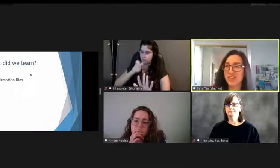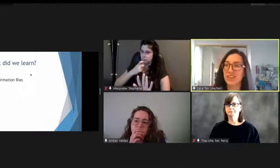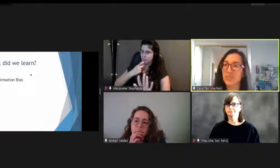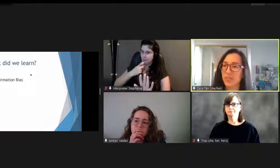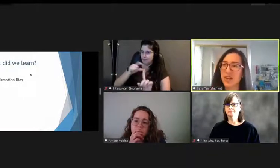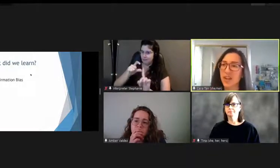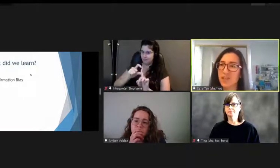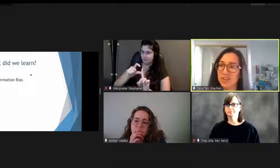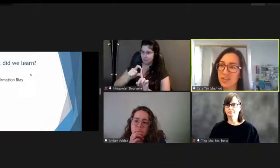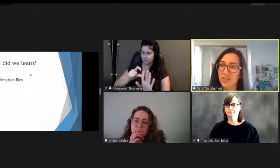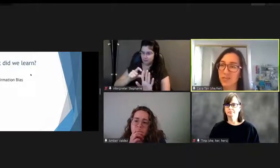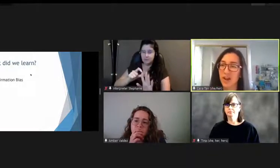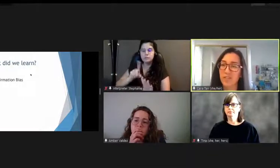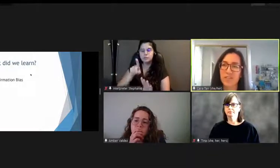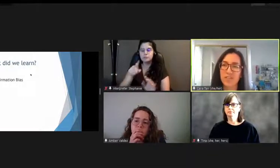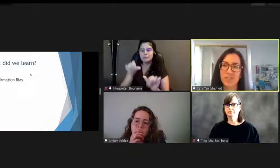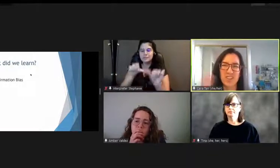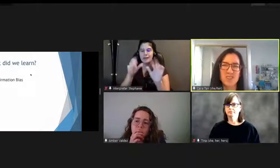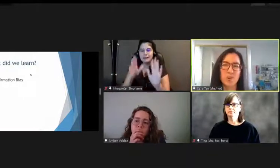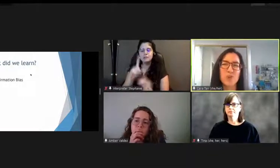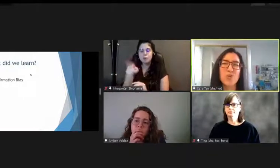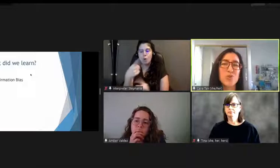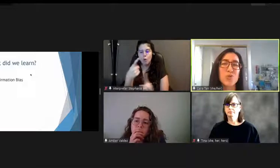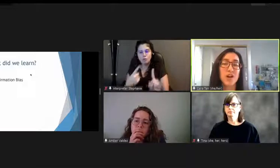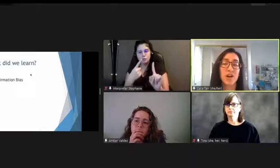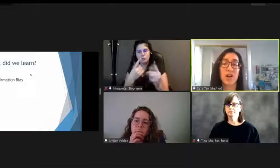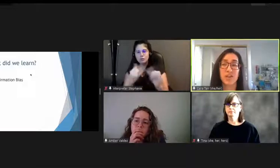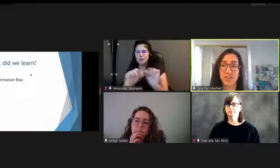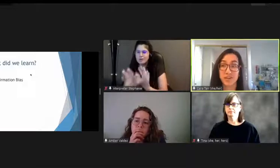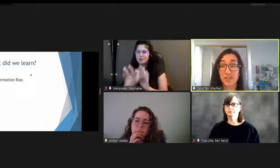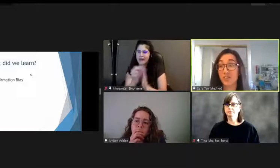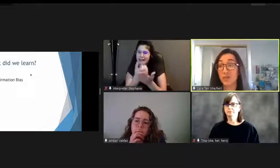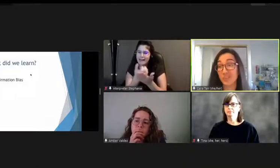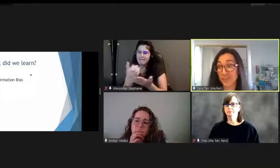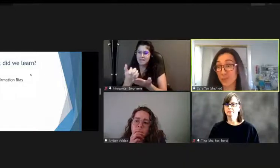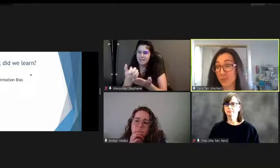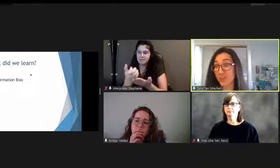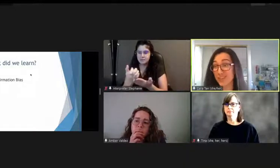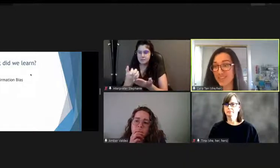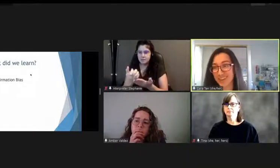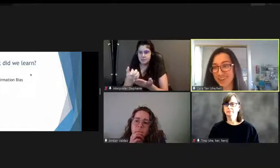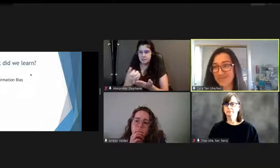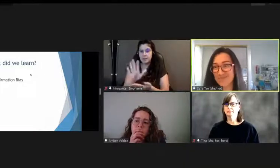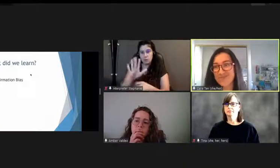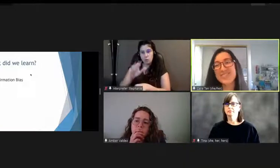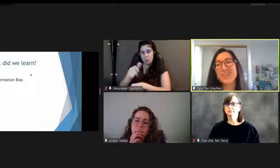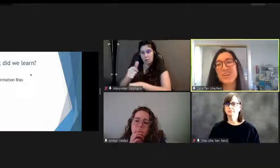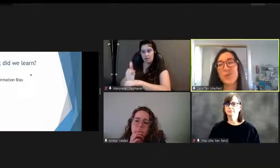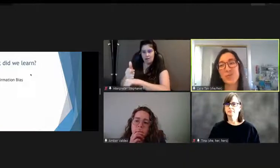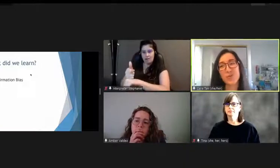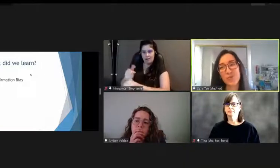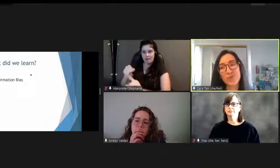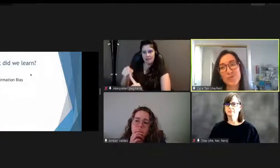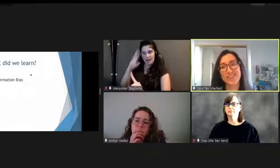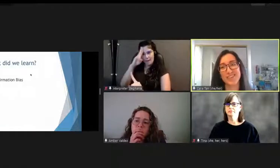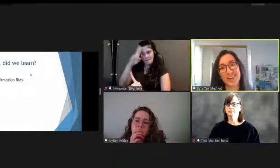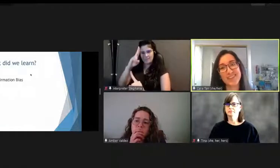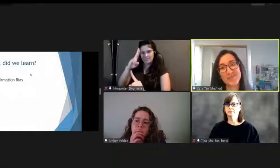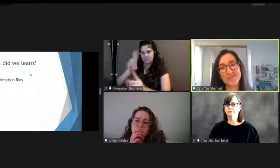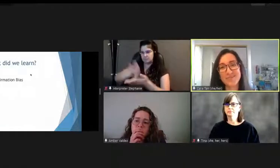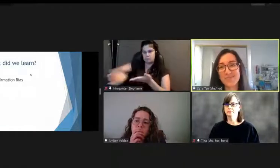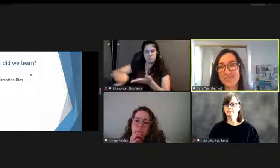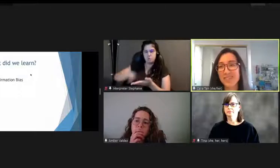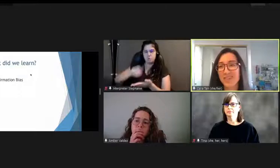for disconfirming evidence, for evidence to disprove ourselves. So disprove is fine, but prove is